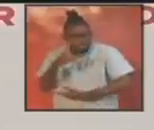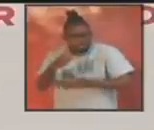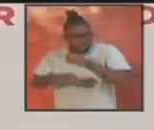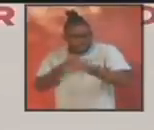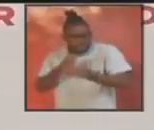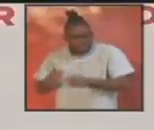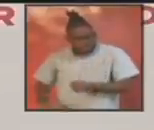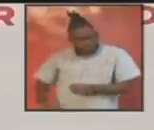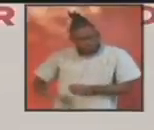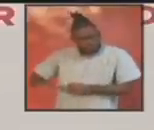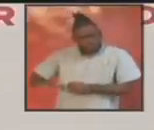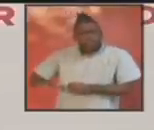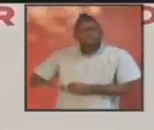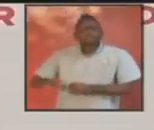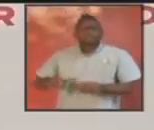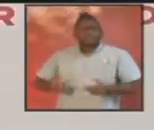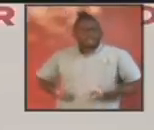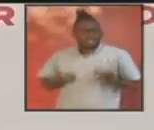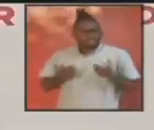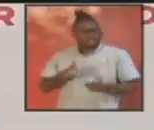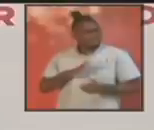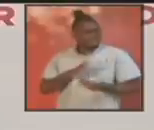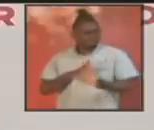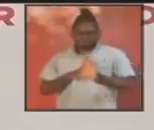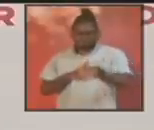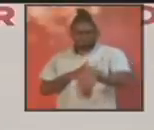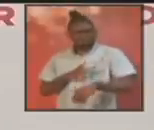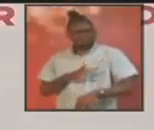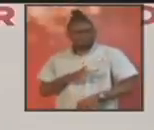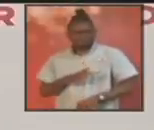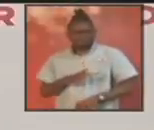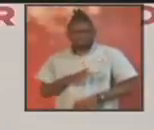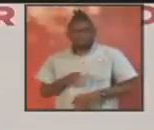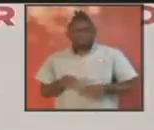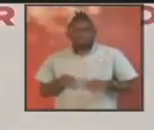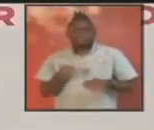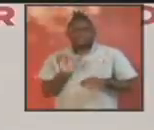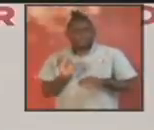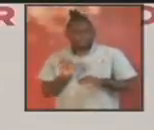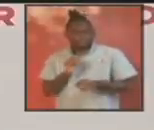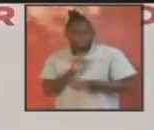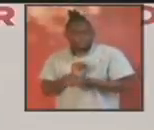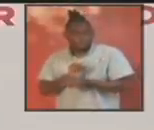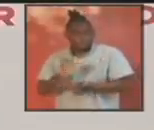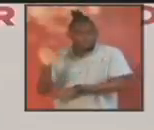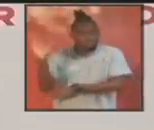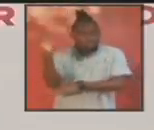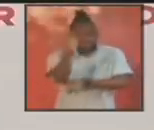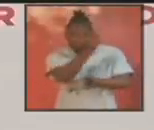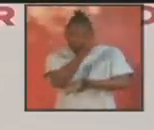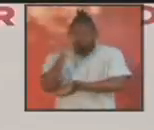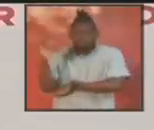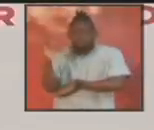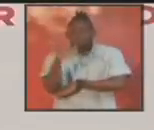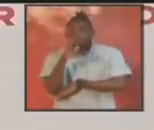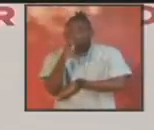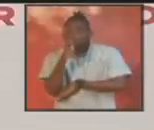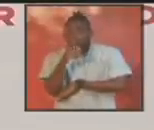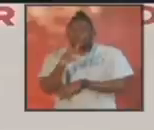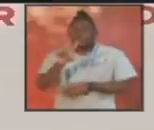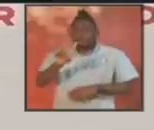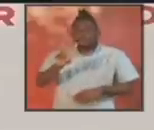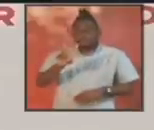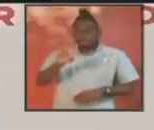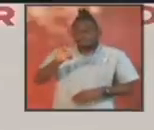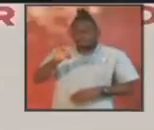be at particular risk of actually going into the forested areas. So these persons would include veterinary personnel,